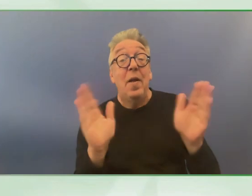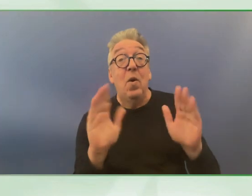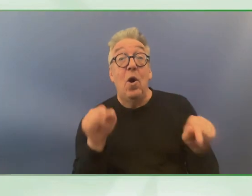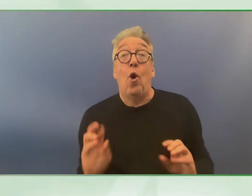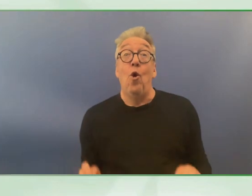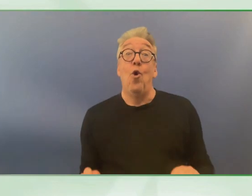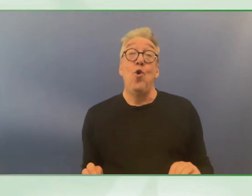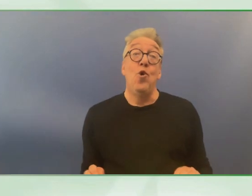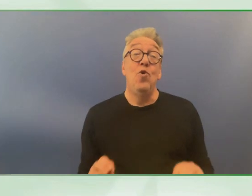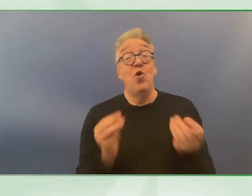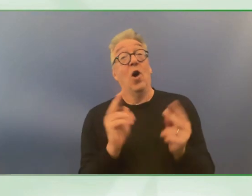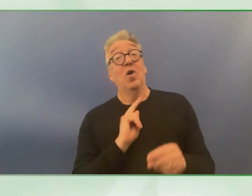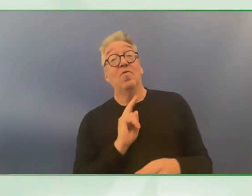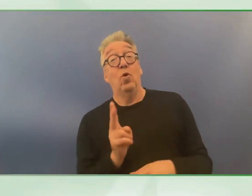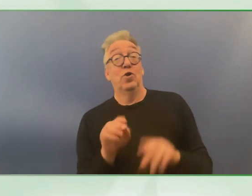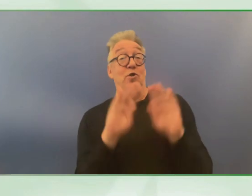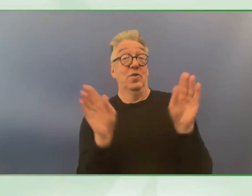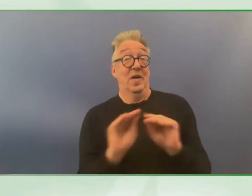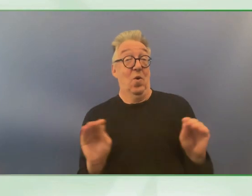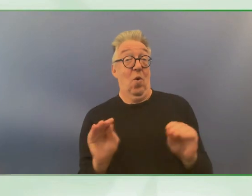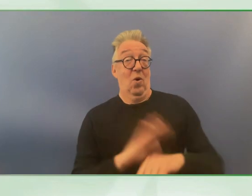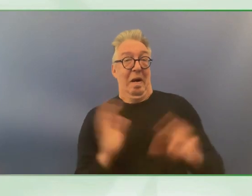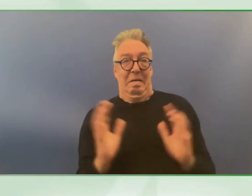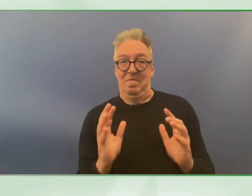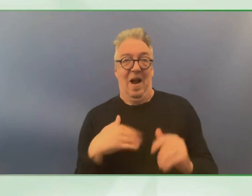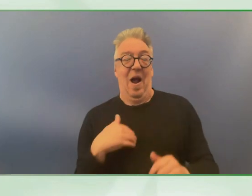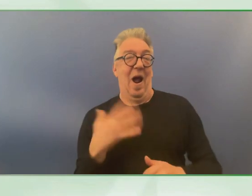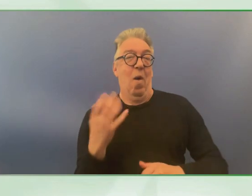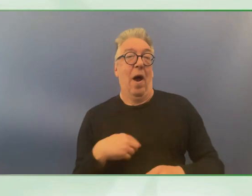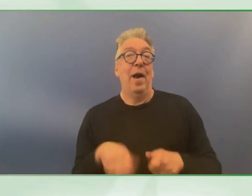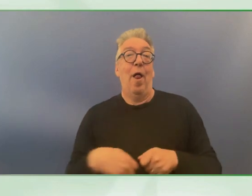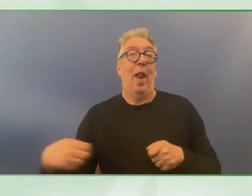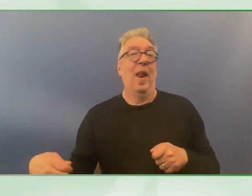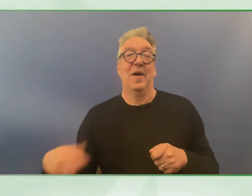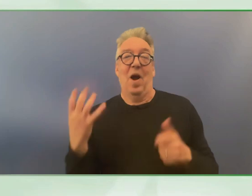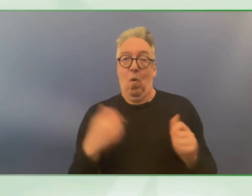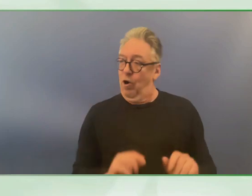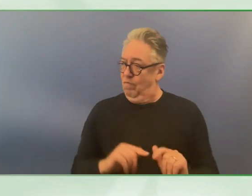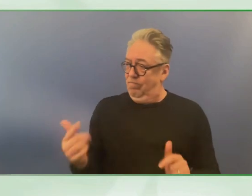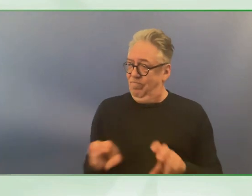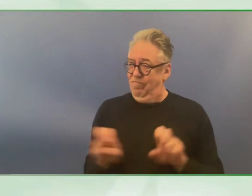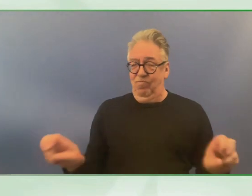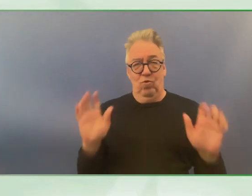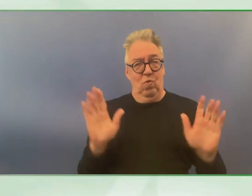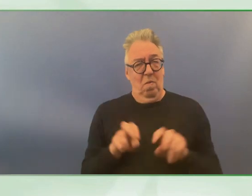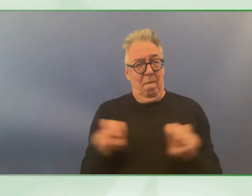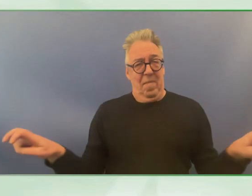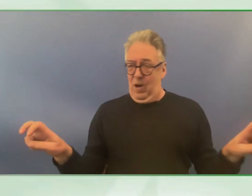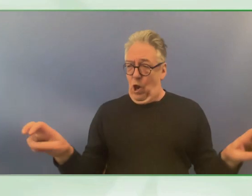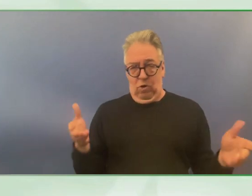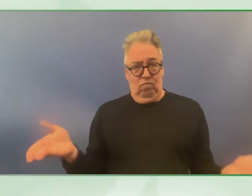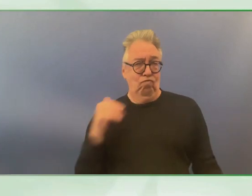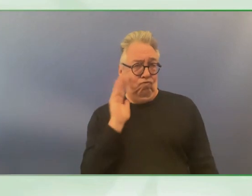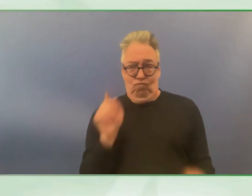session. I will not steal a lot of time because I really want to give the floor to our great panel of today. I just wanted